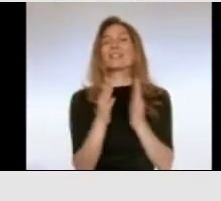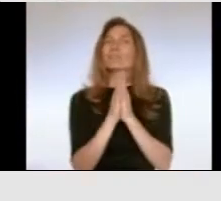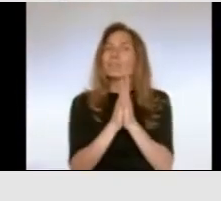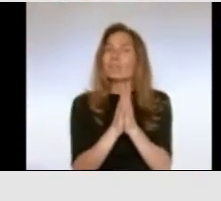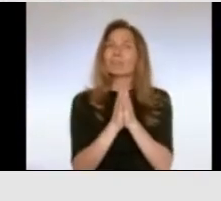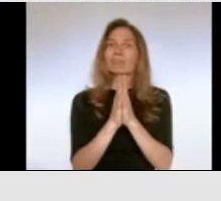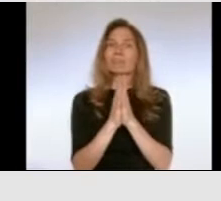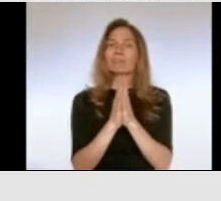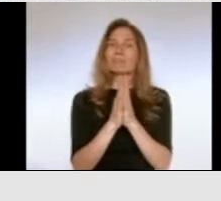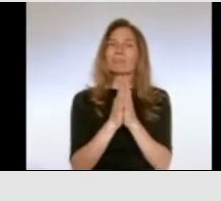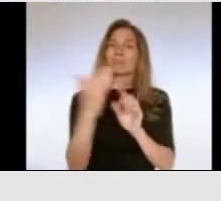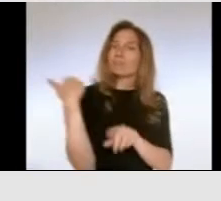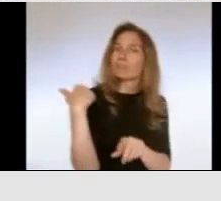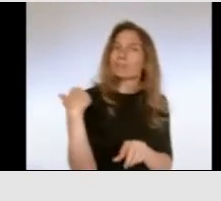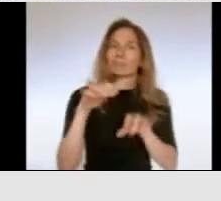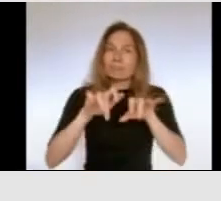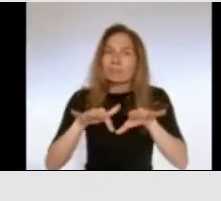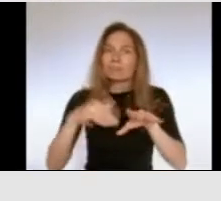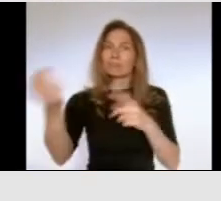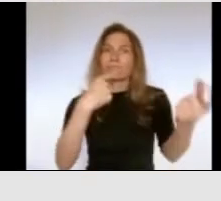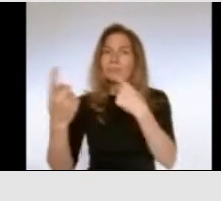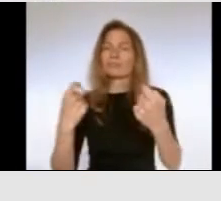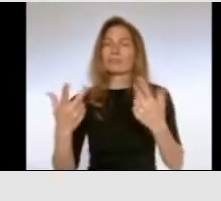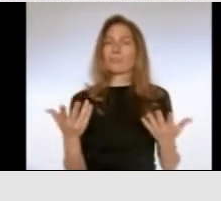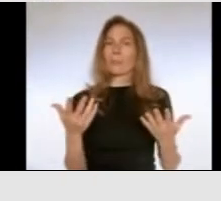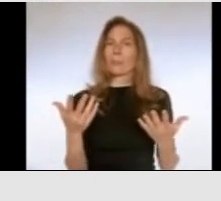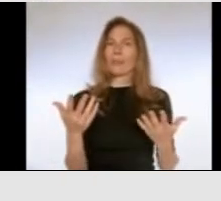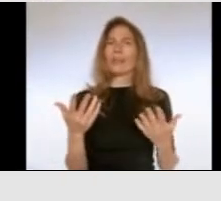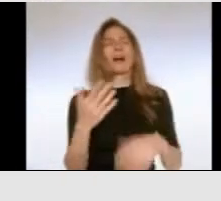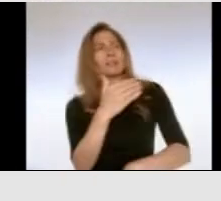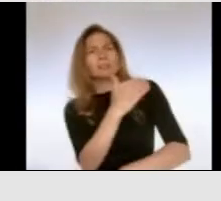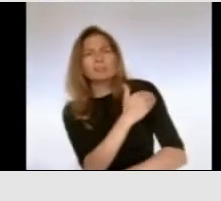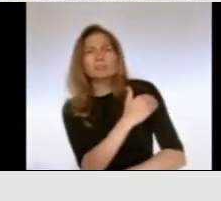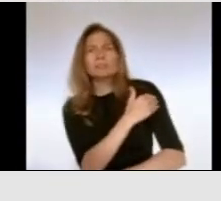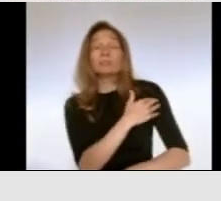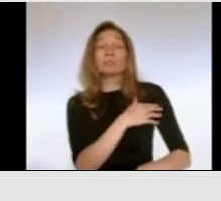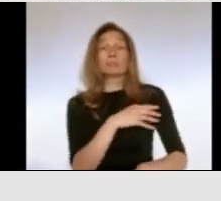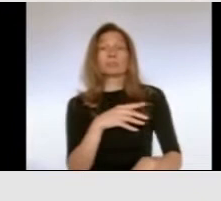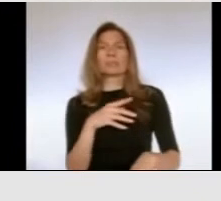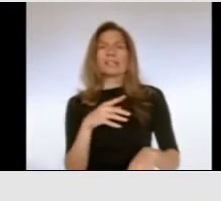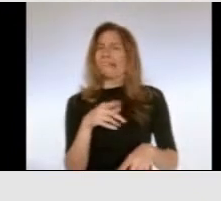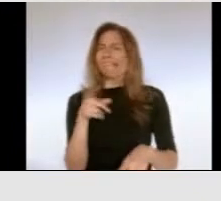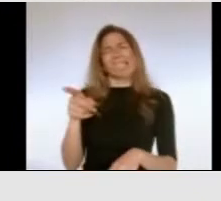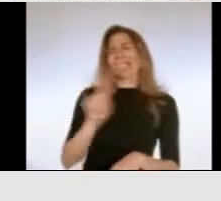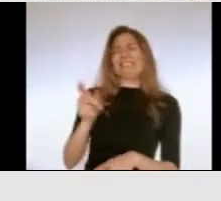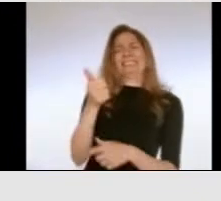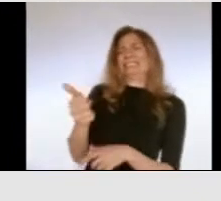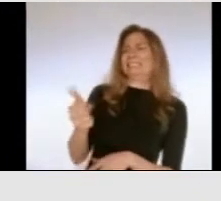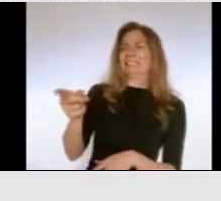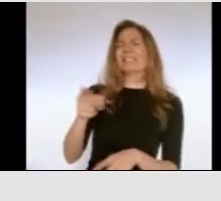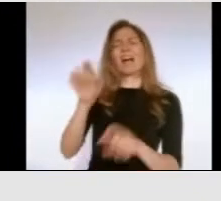from you. We want to hear in particularly things that we're doing that maybe aren't right, things that we could